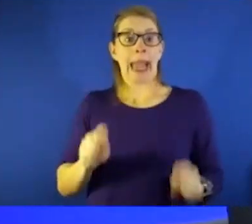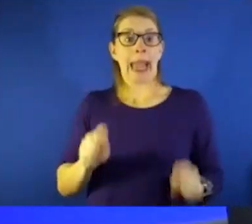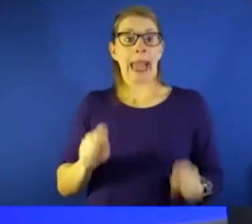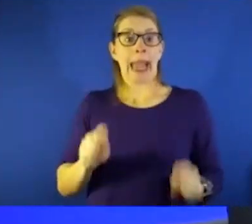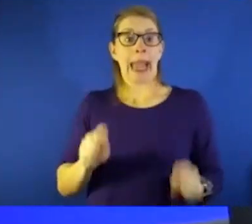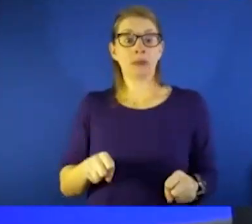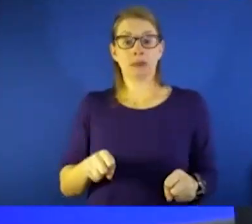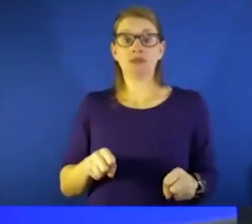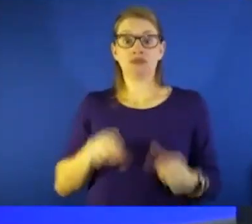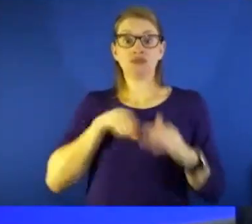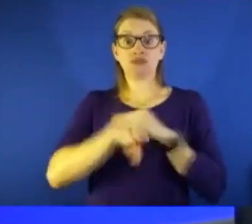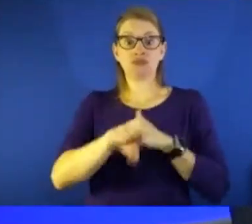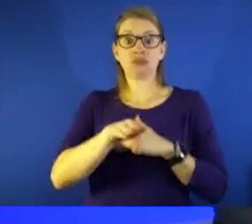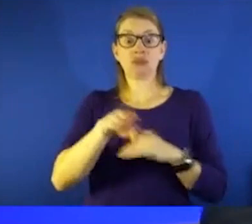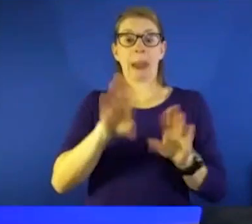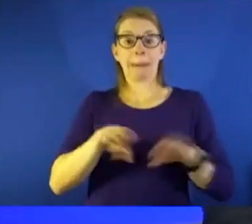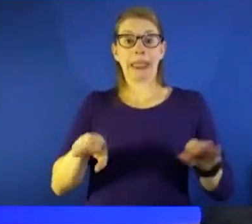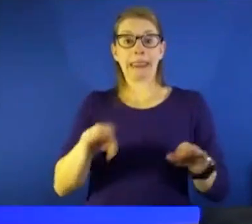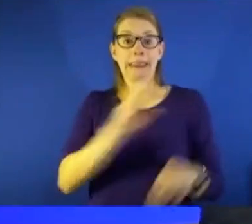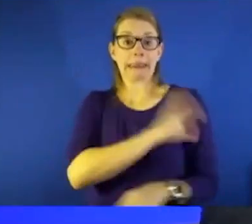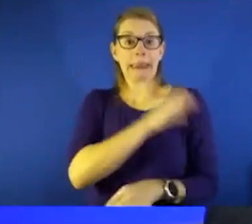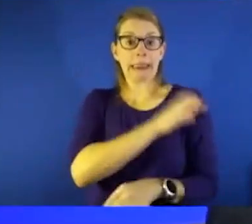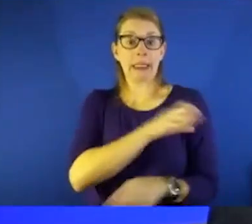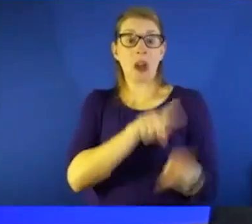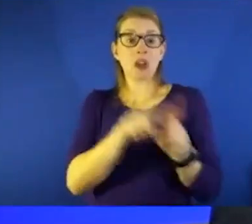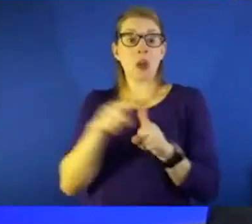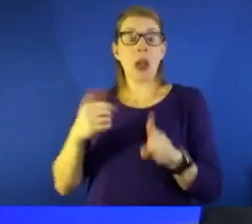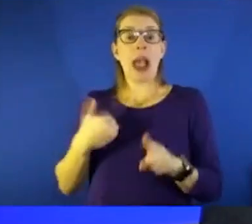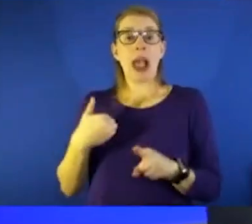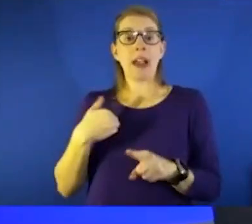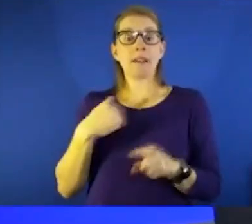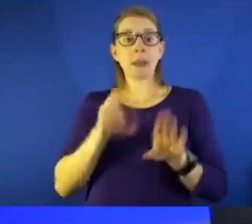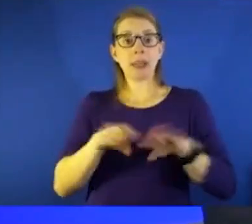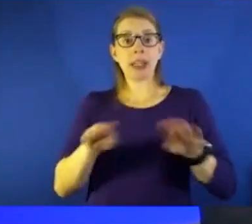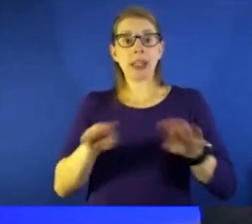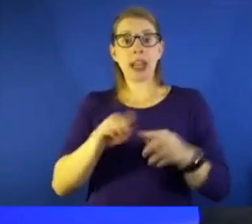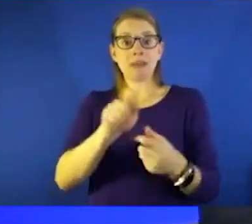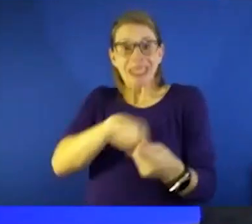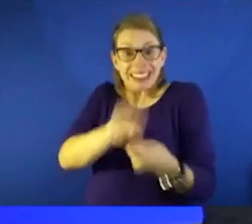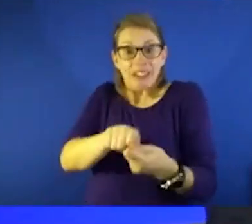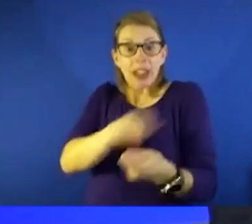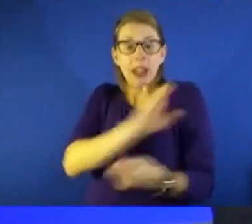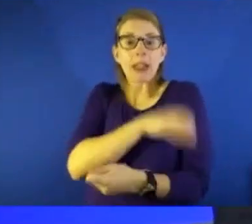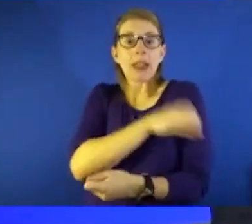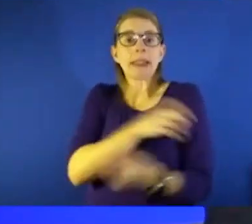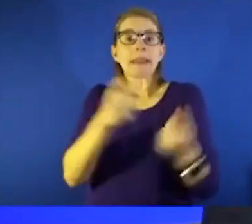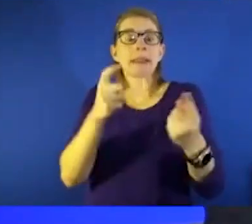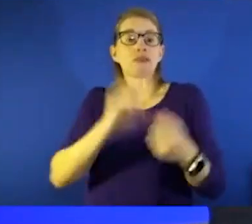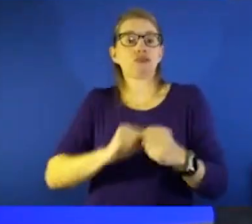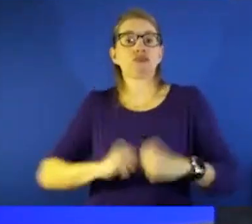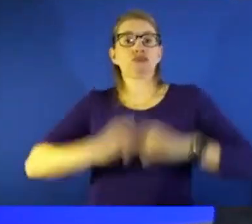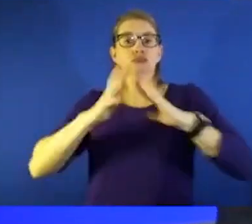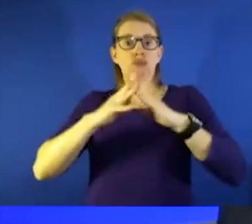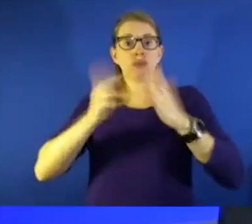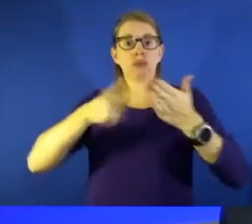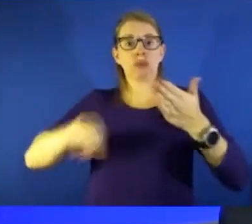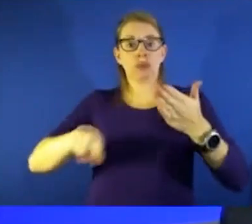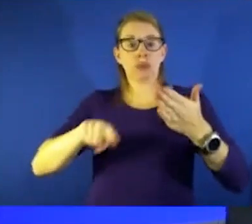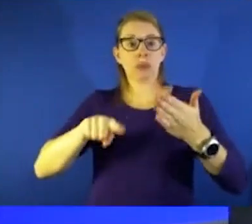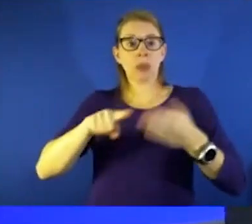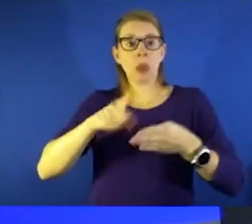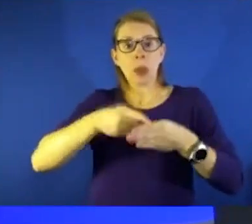one of our peds clinics. We also have some pediatric specific clinics coming up next weekend, Friday evening and Saturday